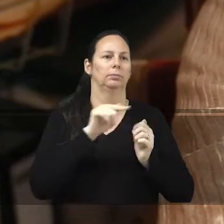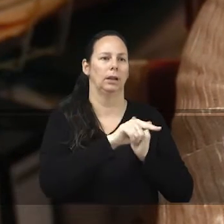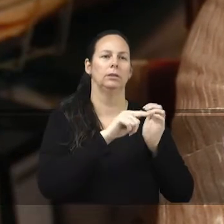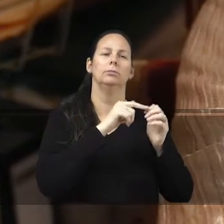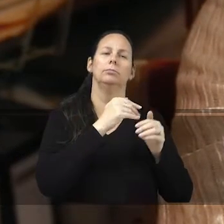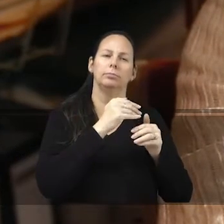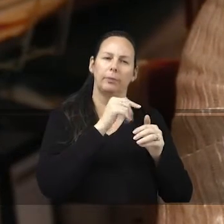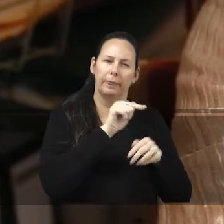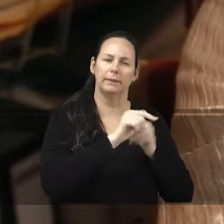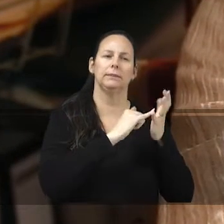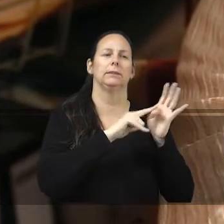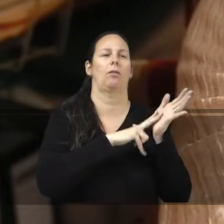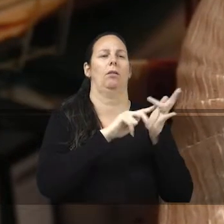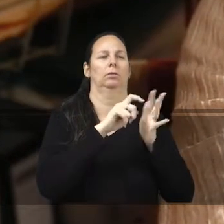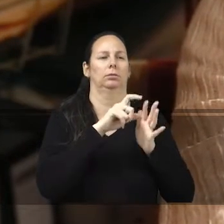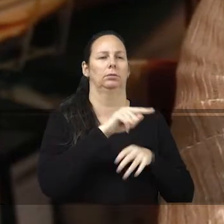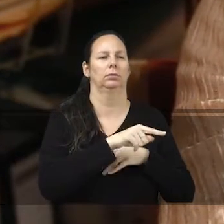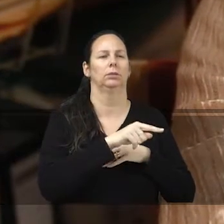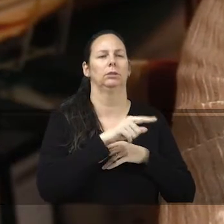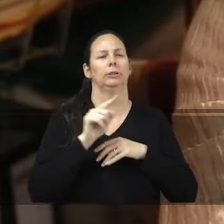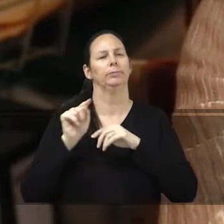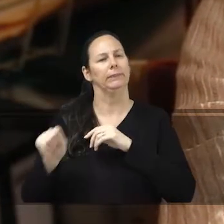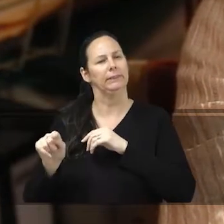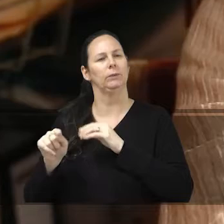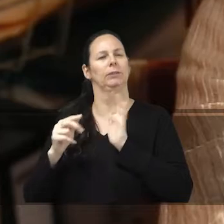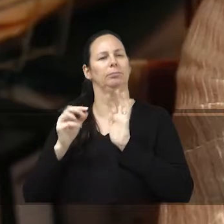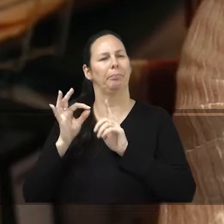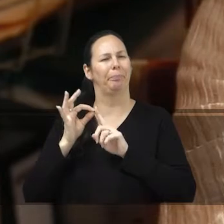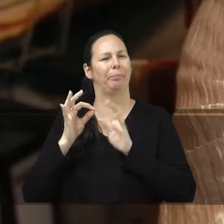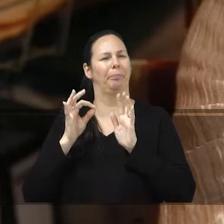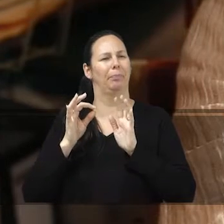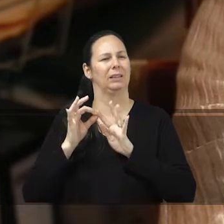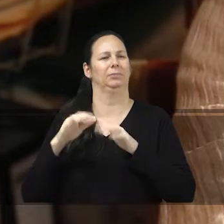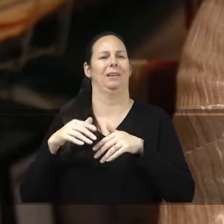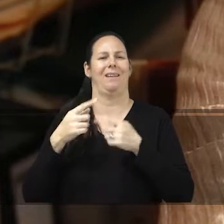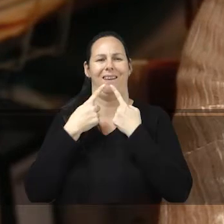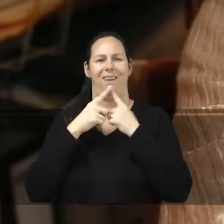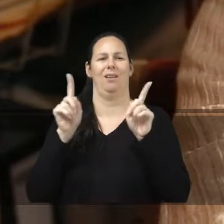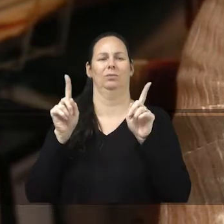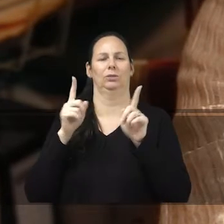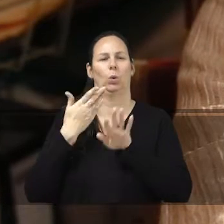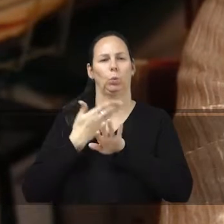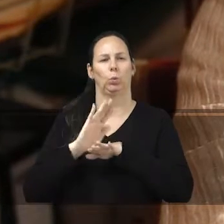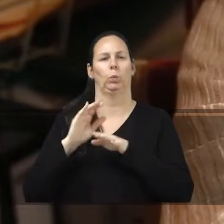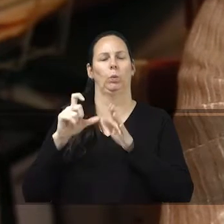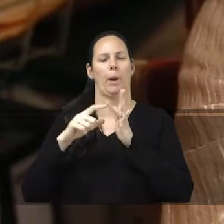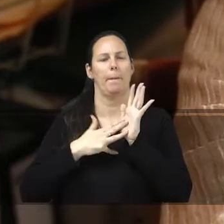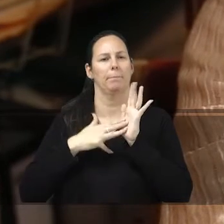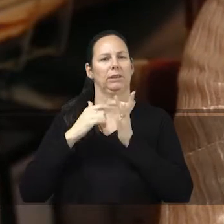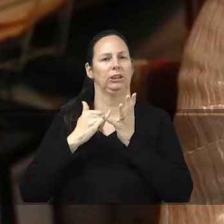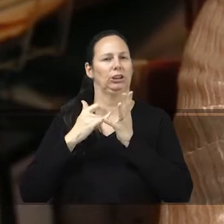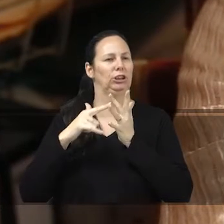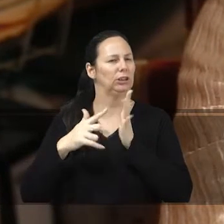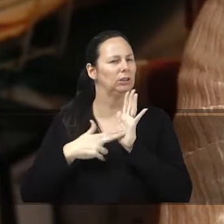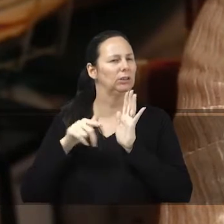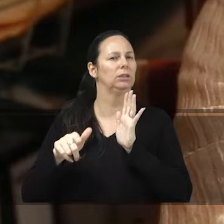set these up. He, on the penultimate day, I think it was the penultimate day, he announced the new